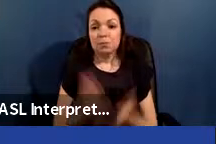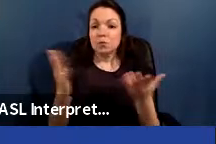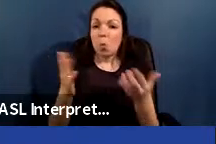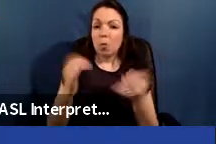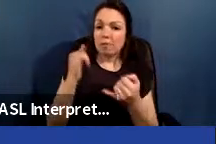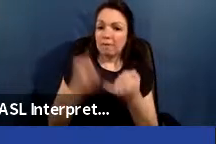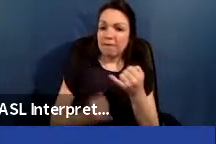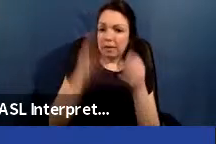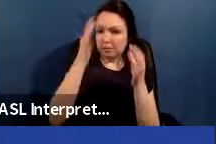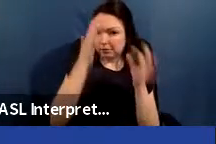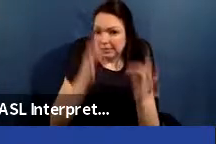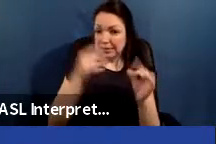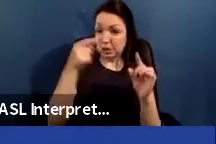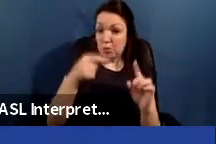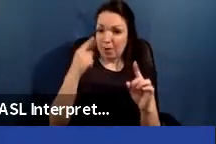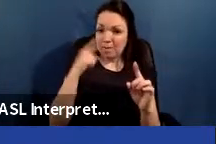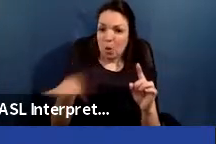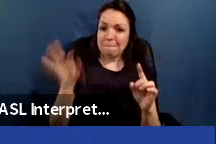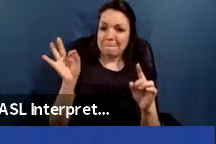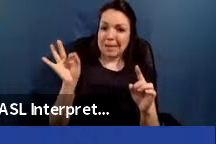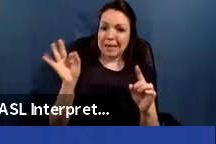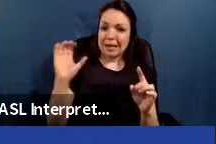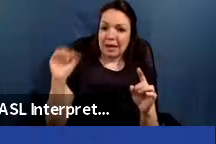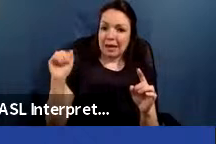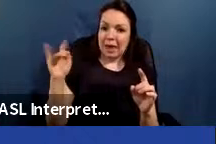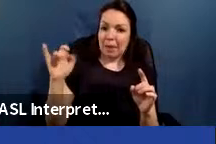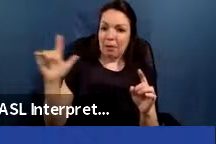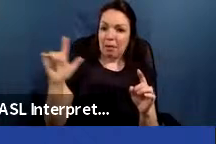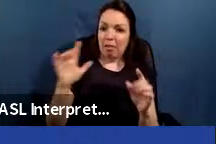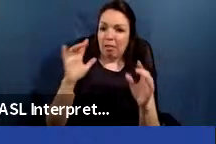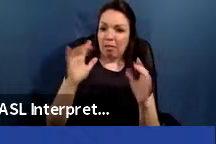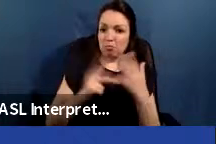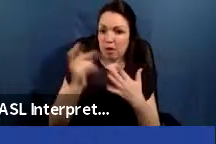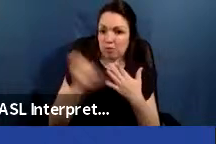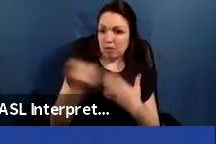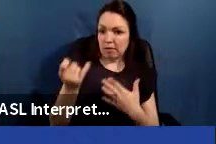decision points for picking a capital project?